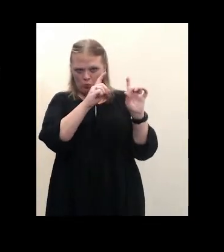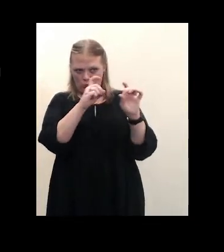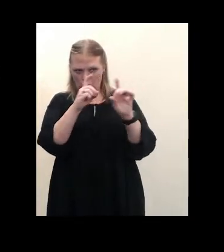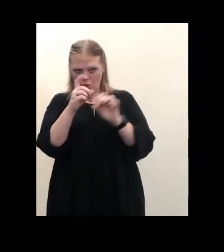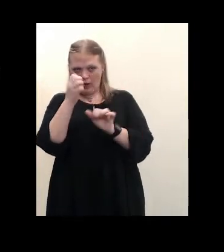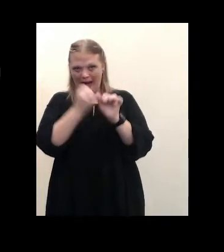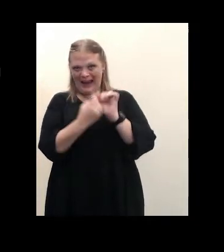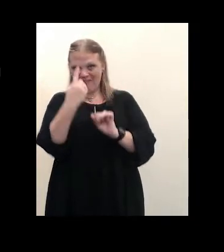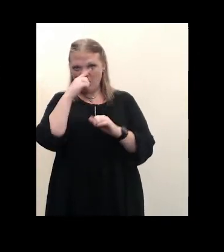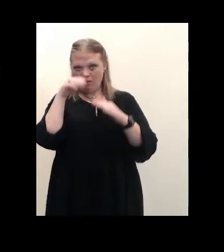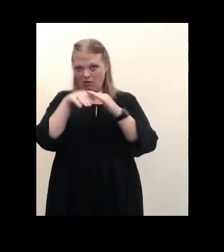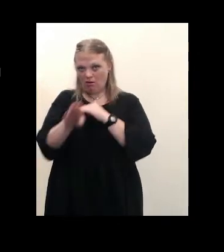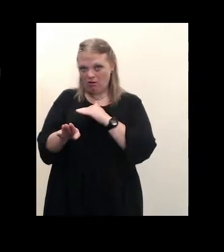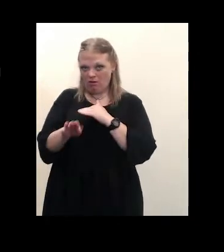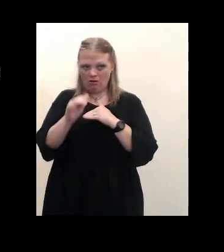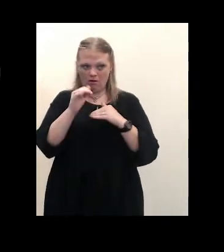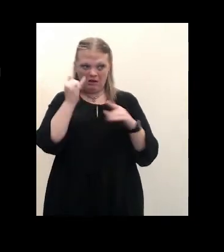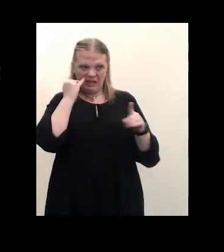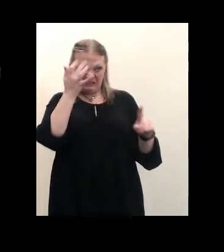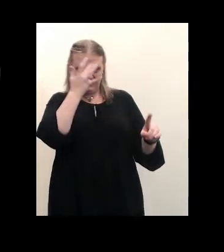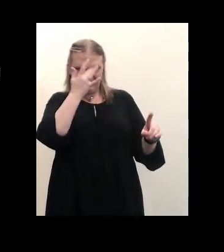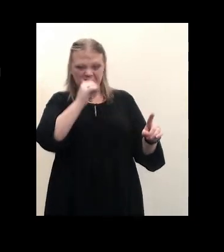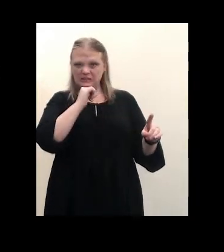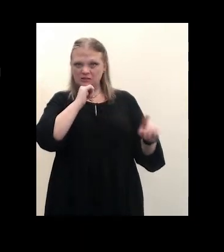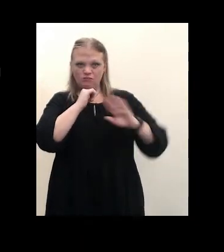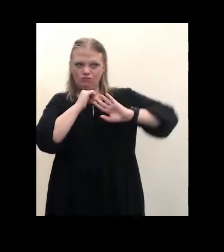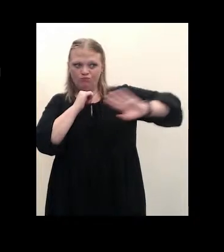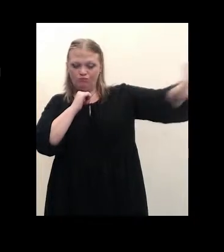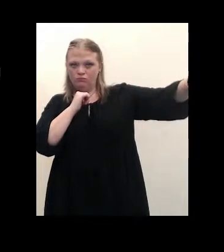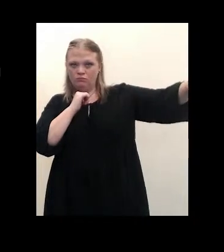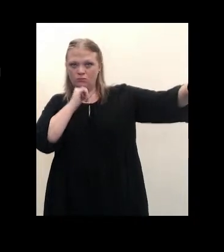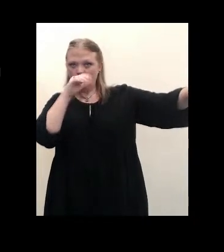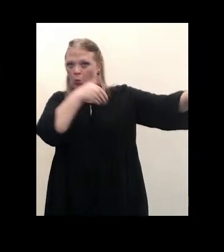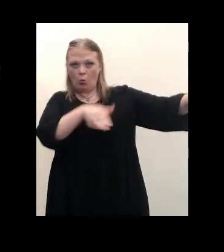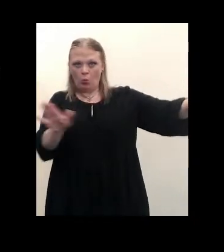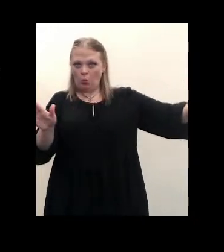door, not let in sick people, because that COVID-19 can spread pretty